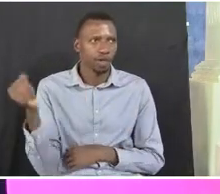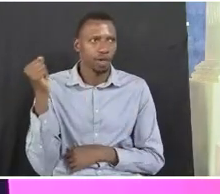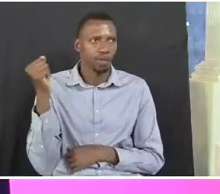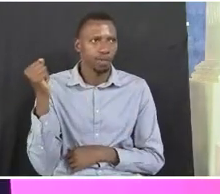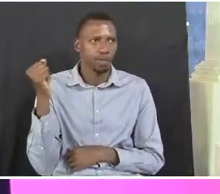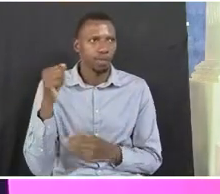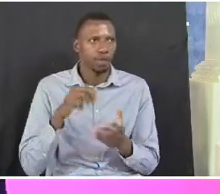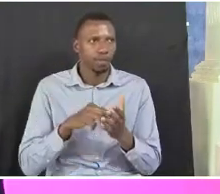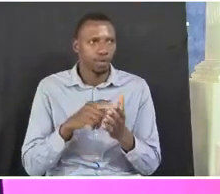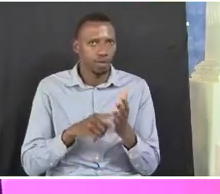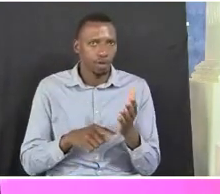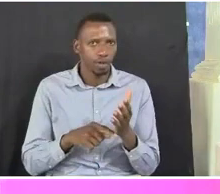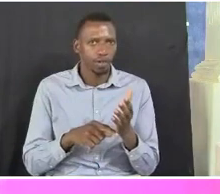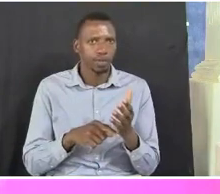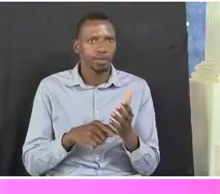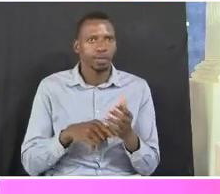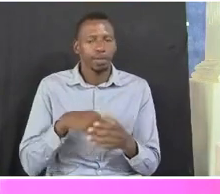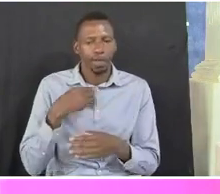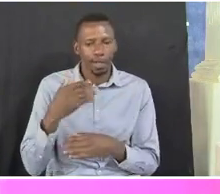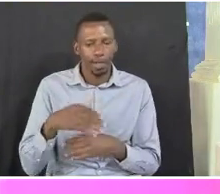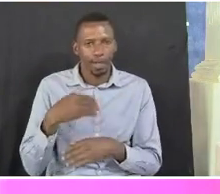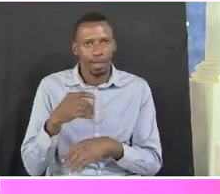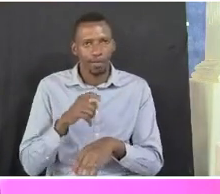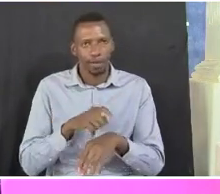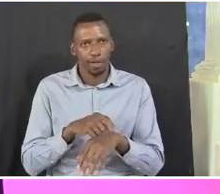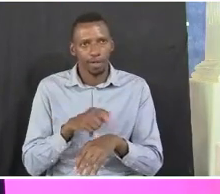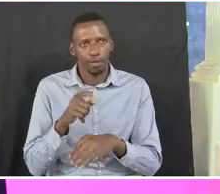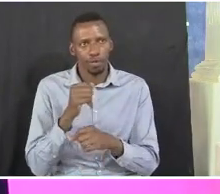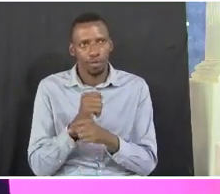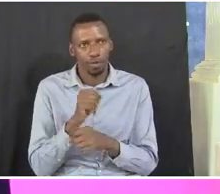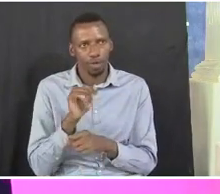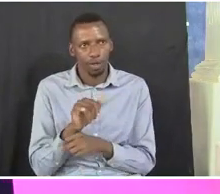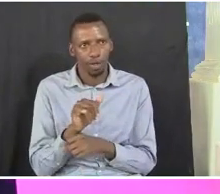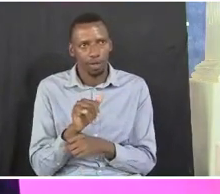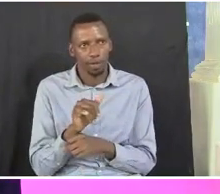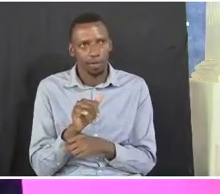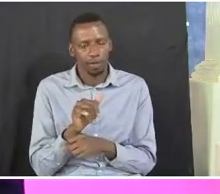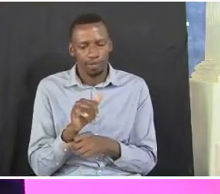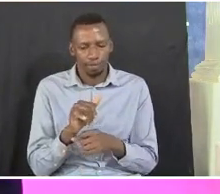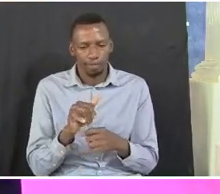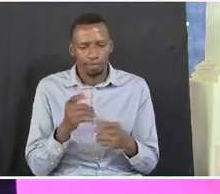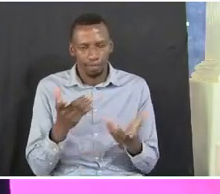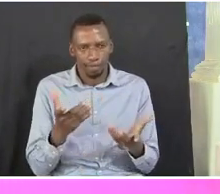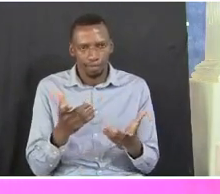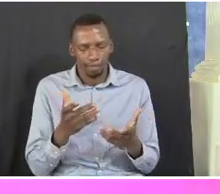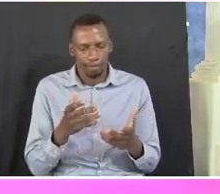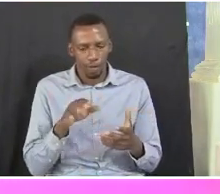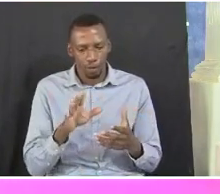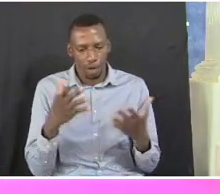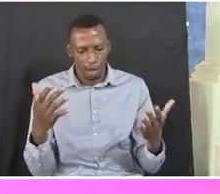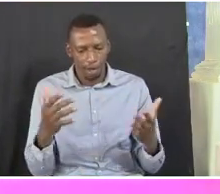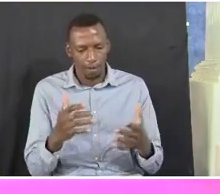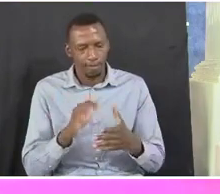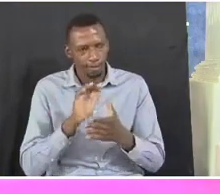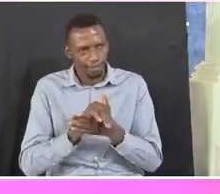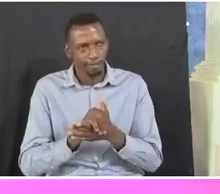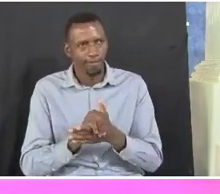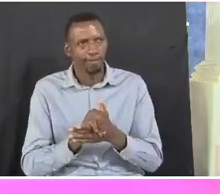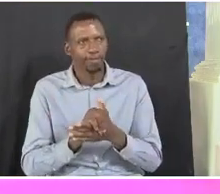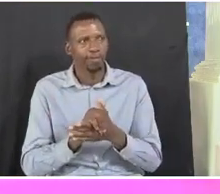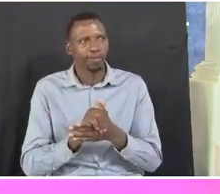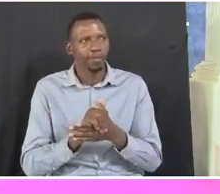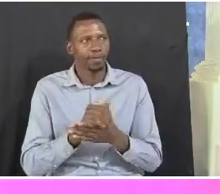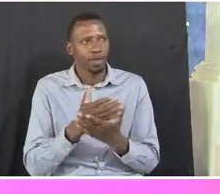In other words, every other moment you do that. "Bind them on your hands. They could bind